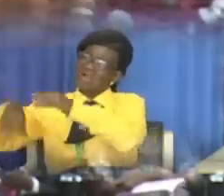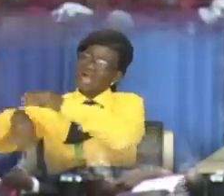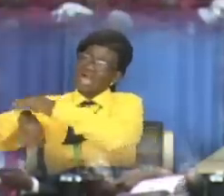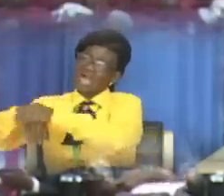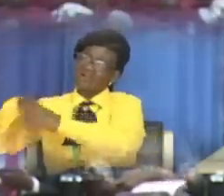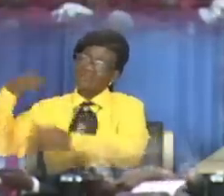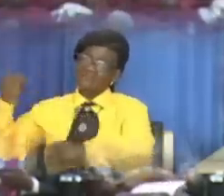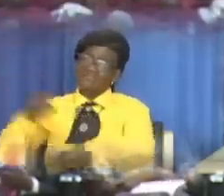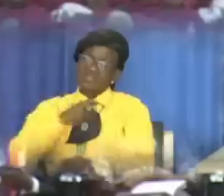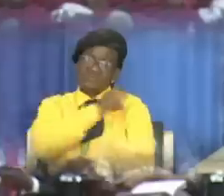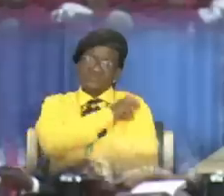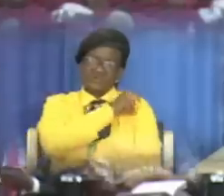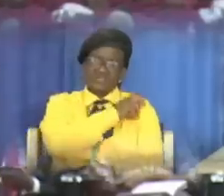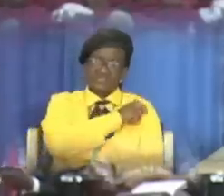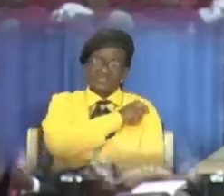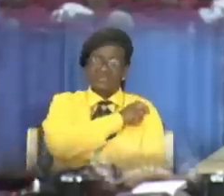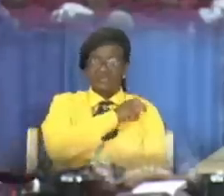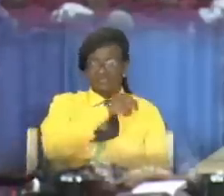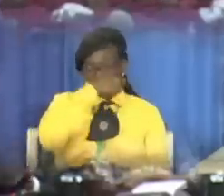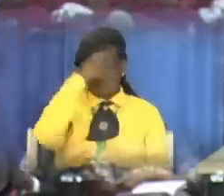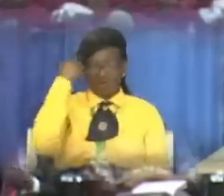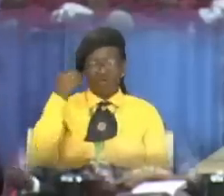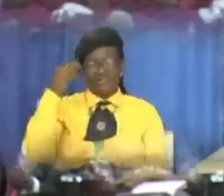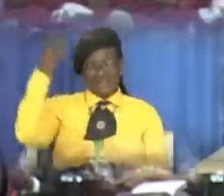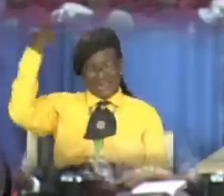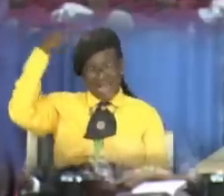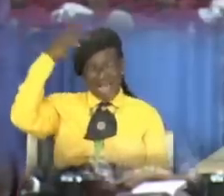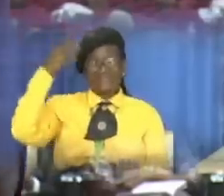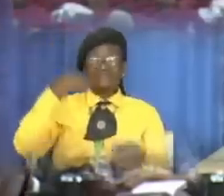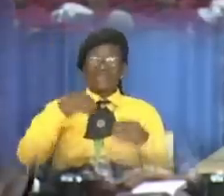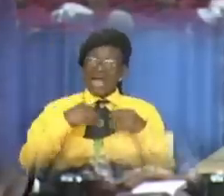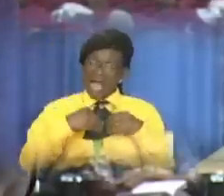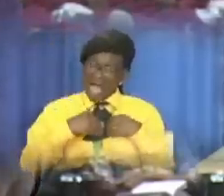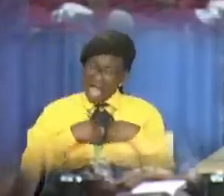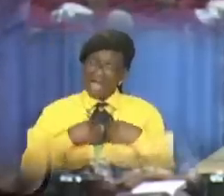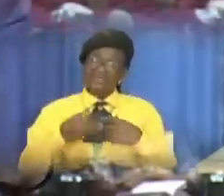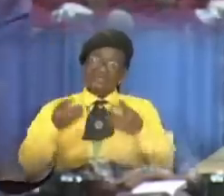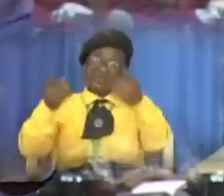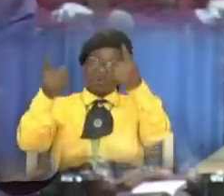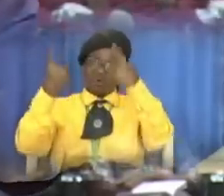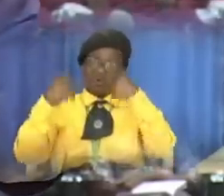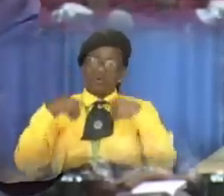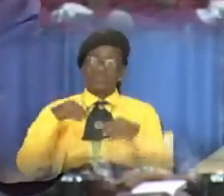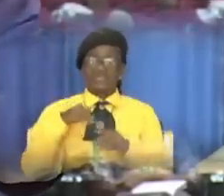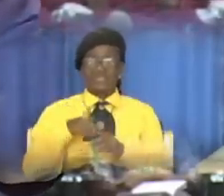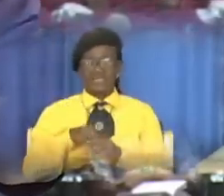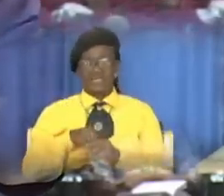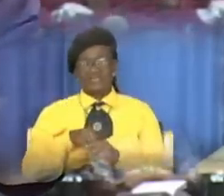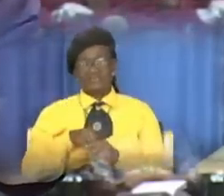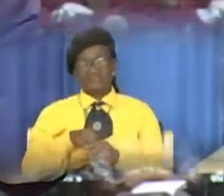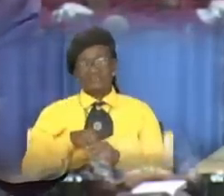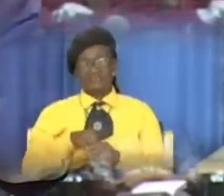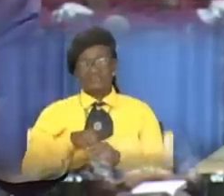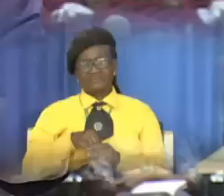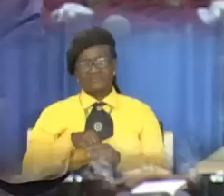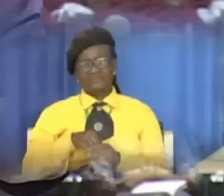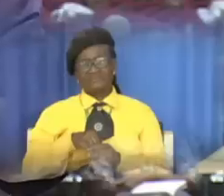accord. Because light came in, he said, let my light come in. And you